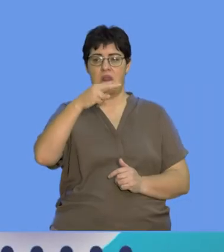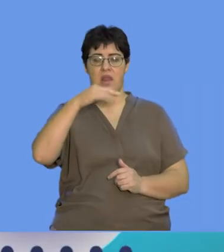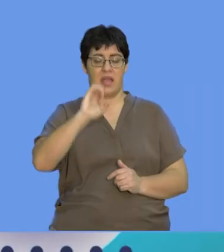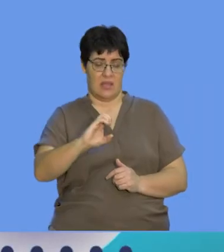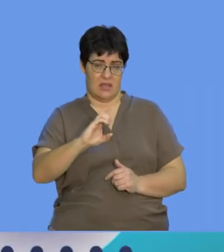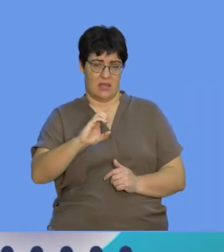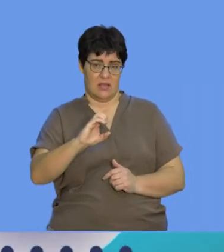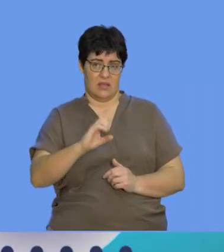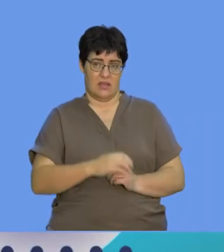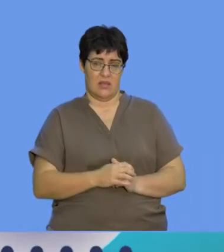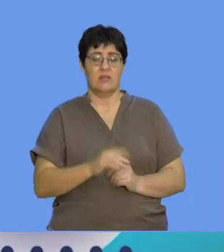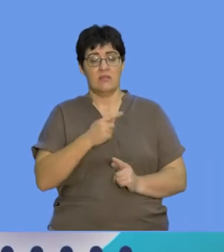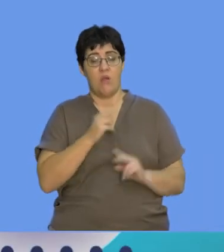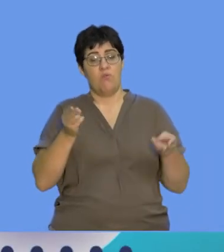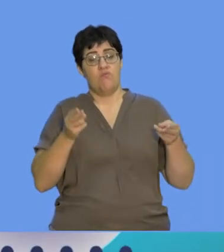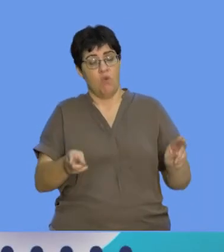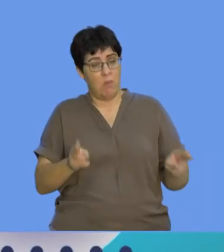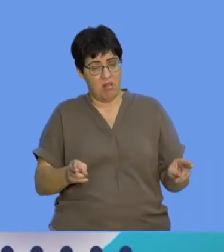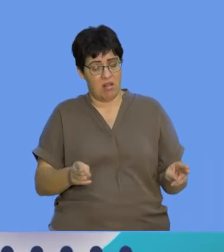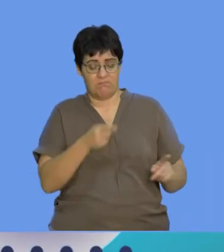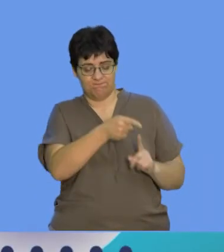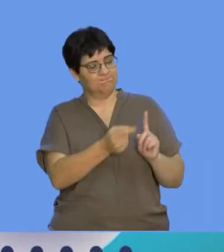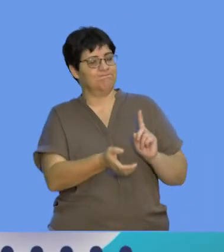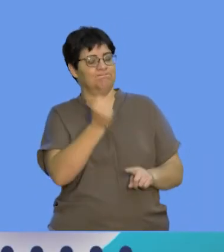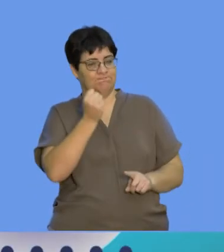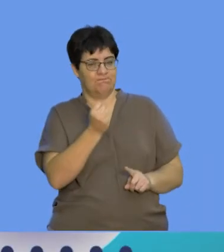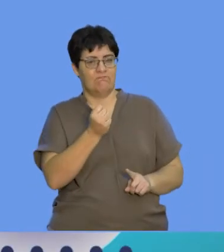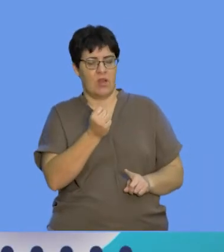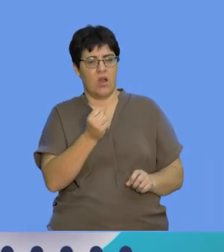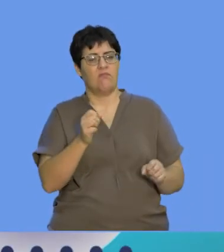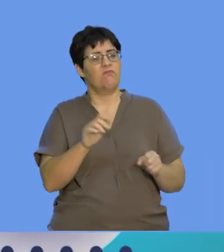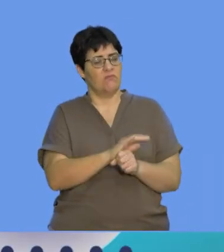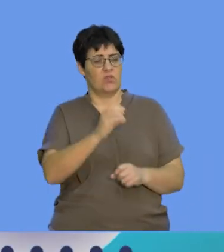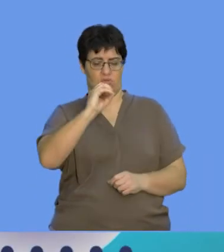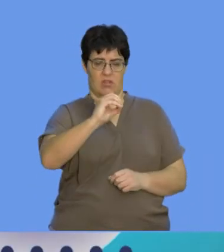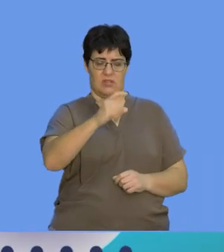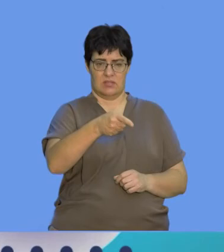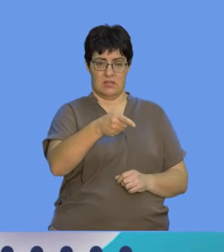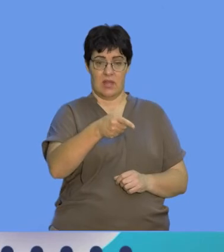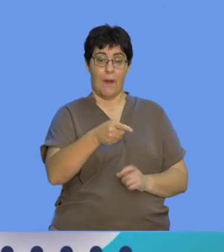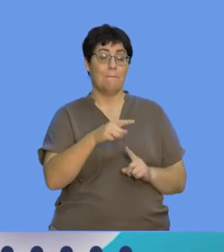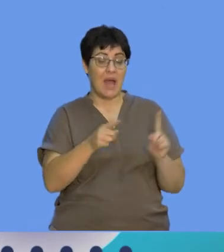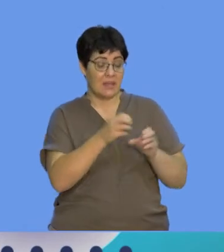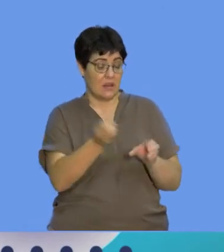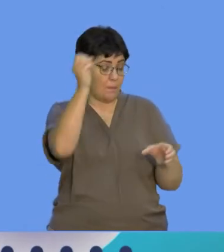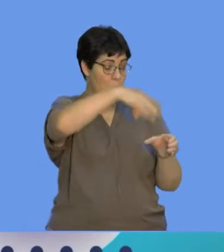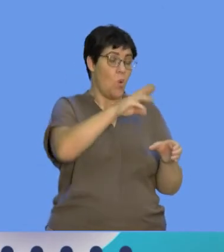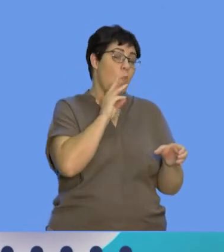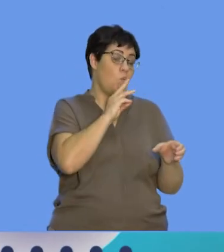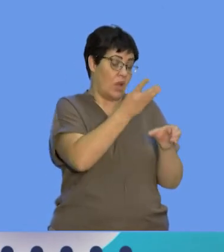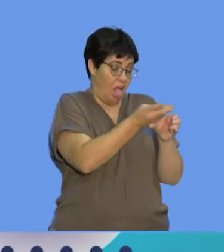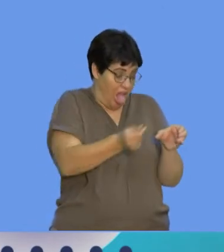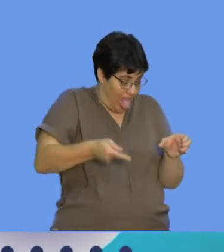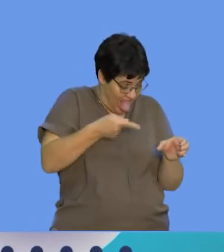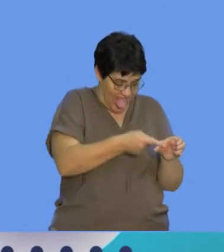says under normal circumstances, we find it in solid form, unless of course it has been dissolved in water. And now that tells us